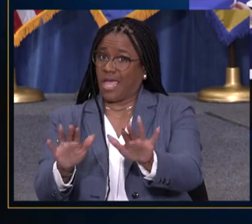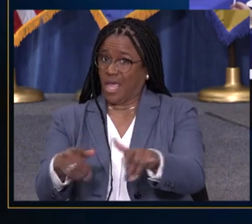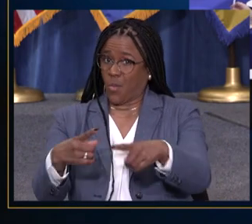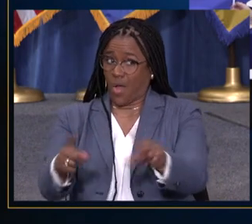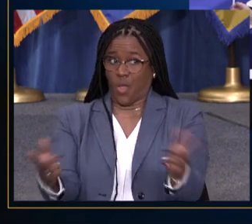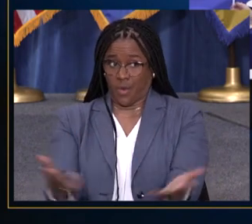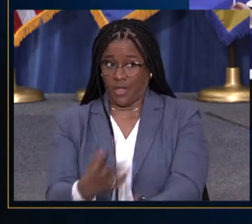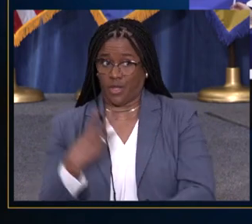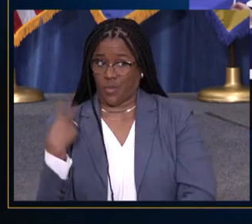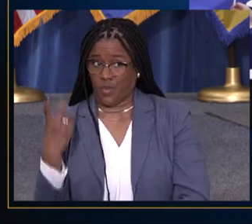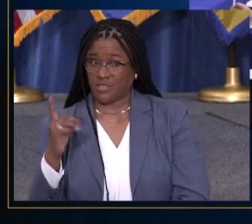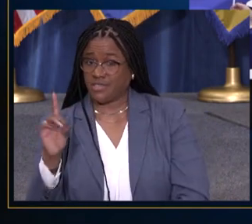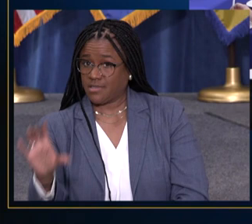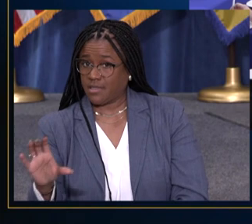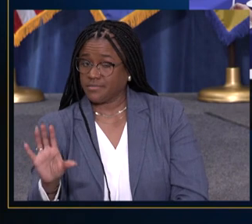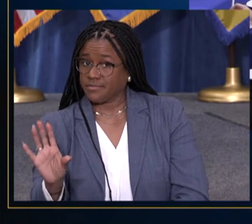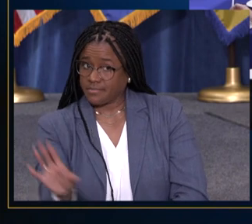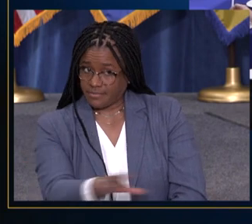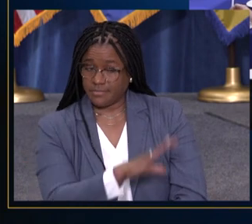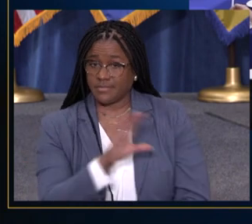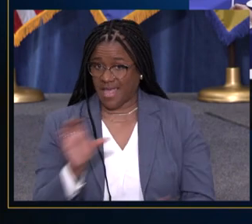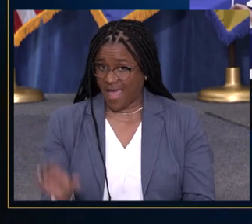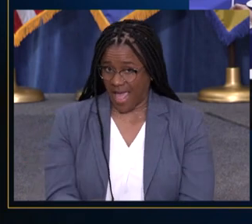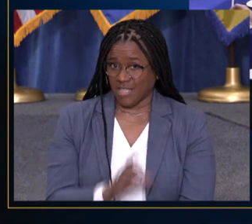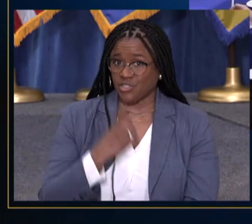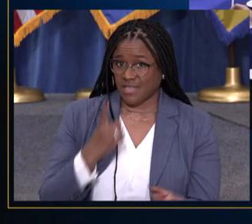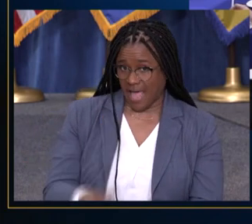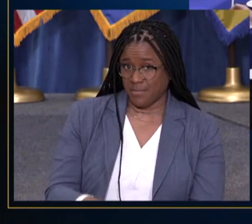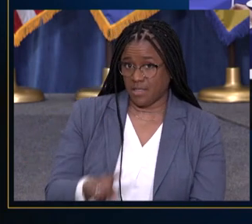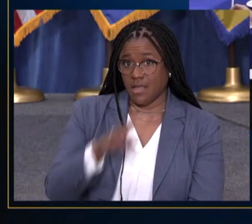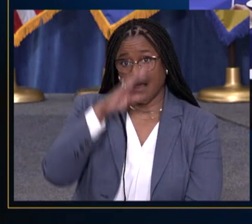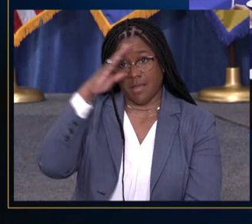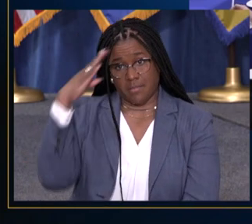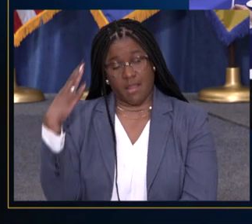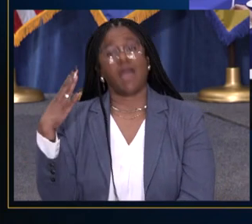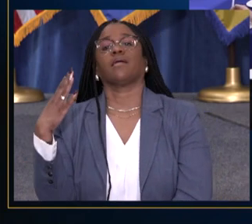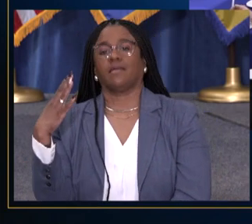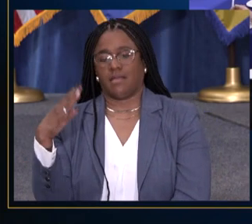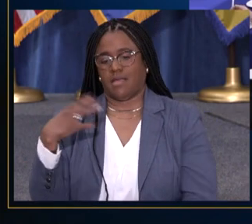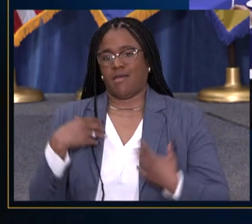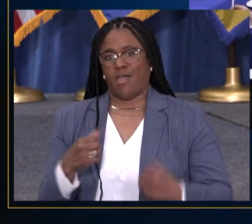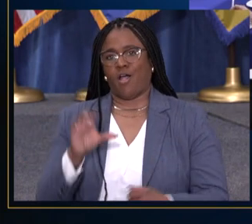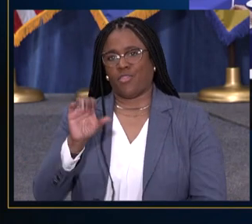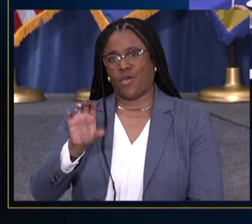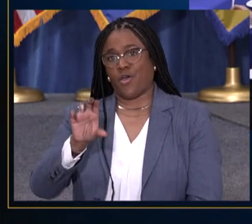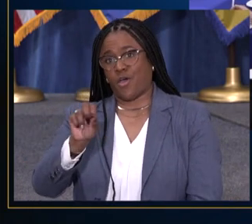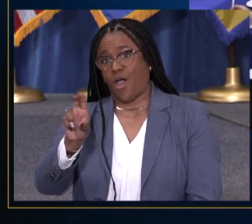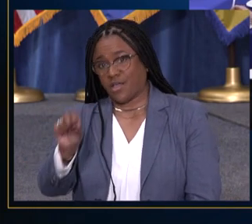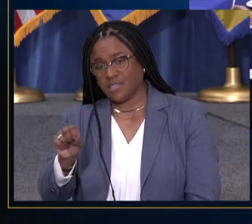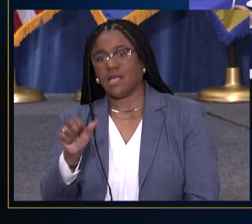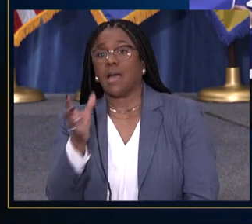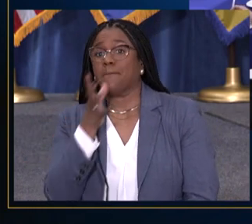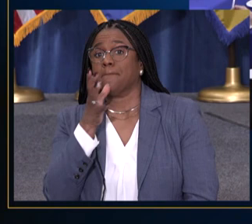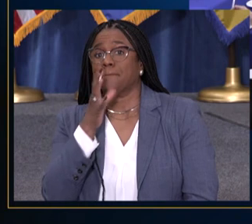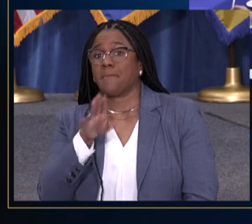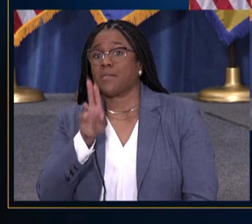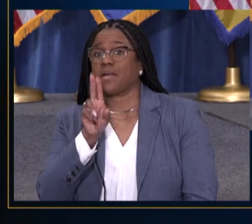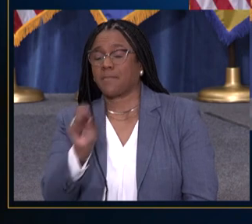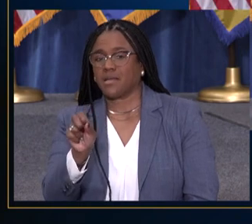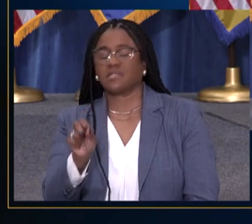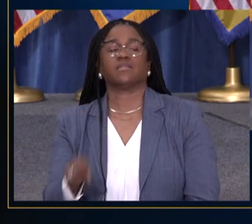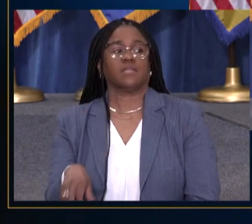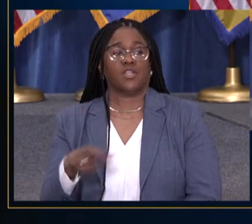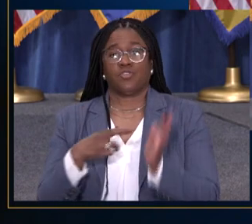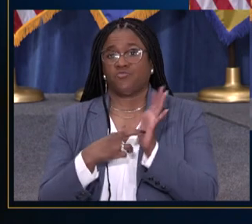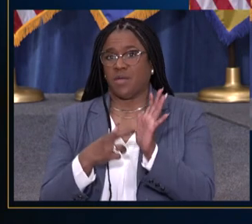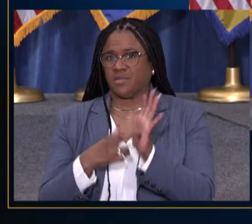in Washington, I do just want to say that action is happening. We have the Black Maternal Health Caucus in Congress, the Momnibus from Representative Alma Adams and